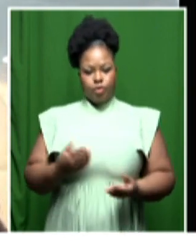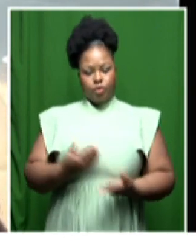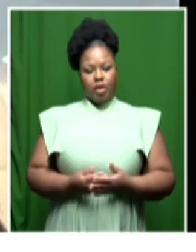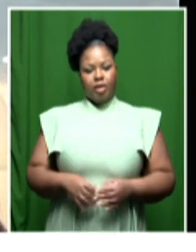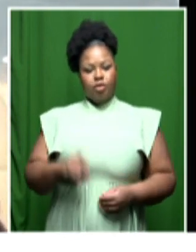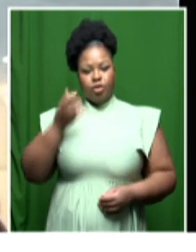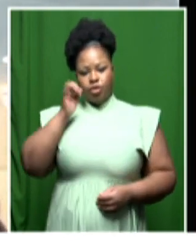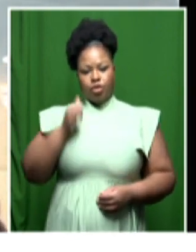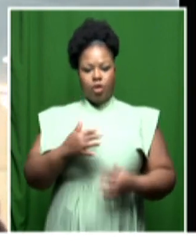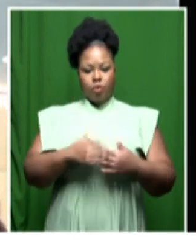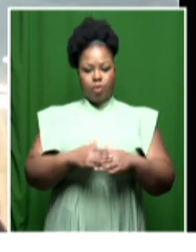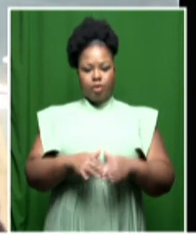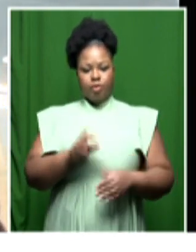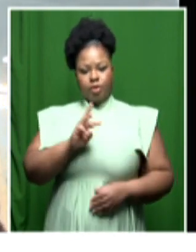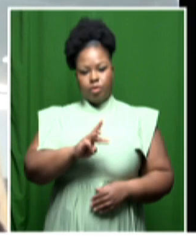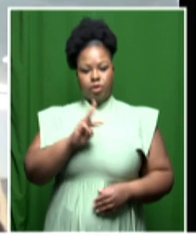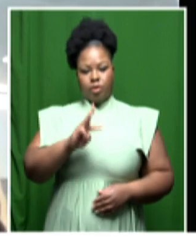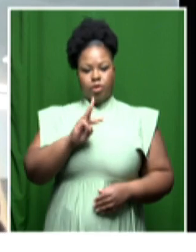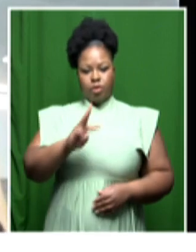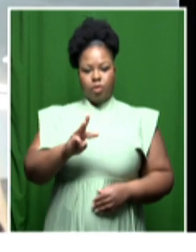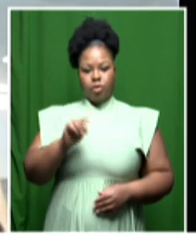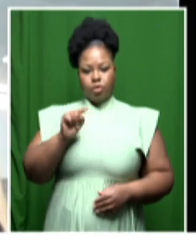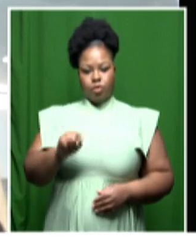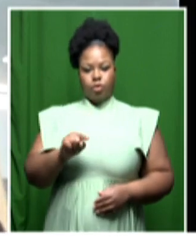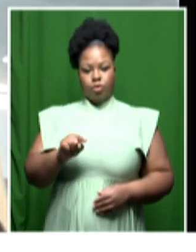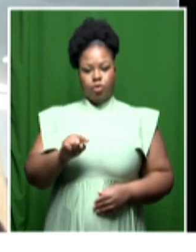our website,